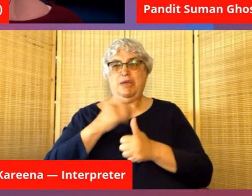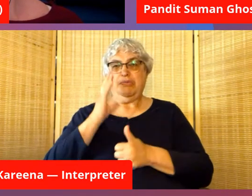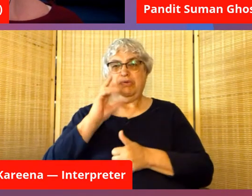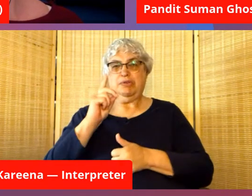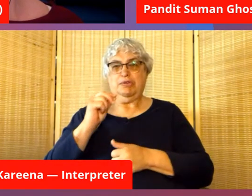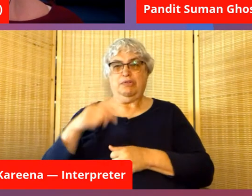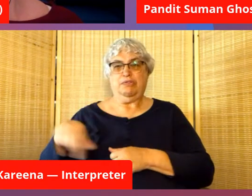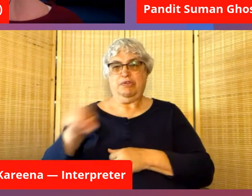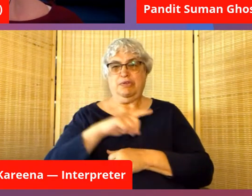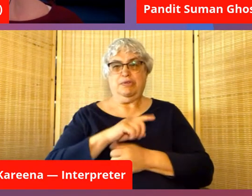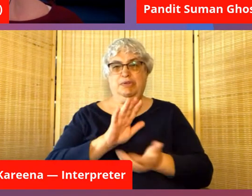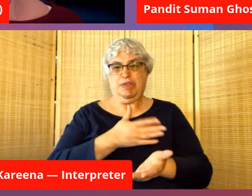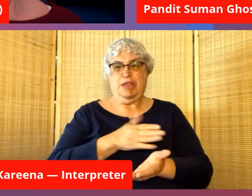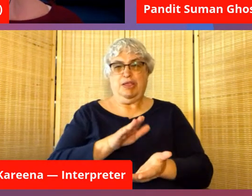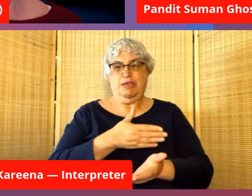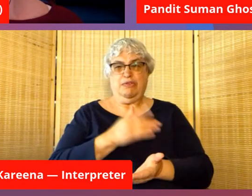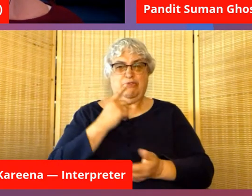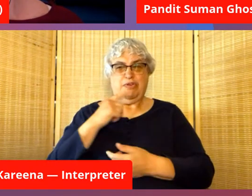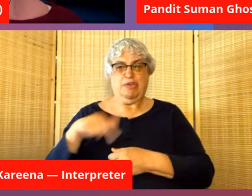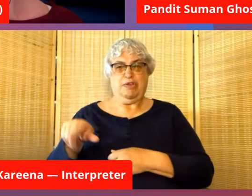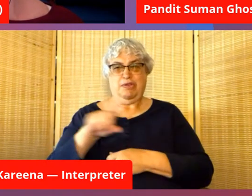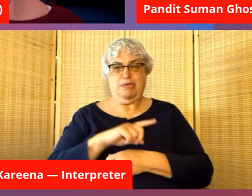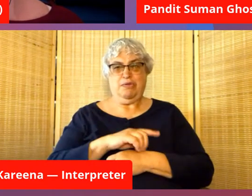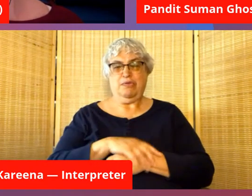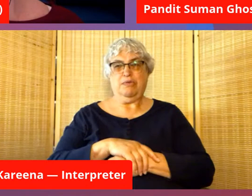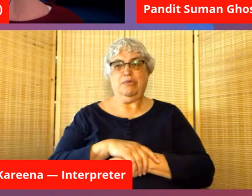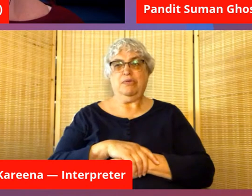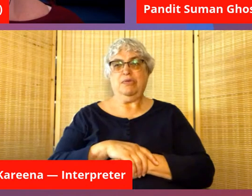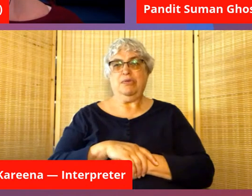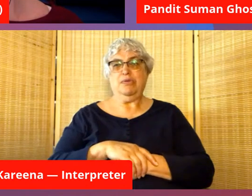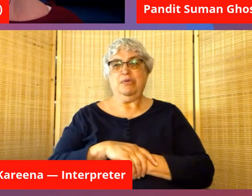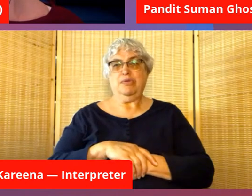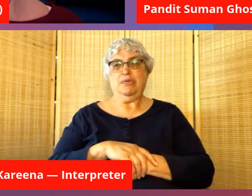we will sing for you, is a